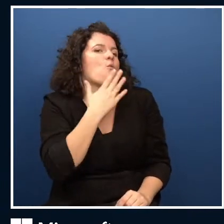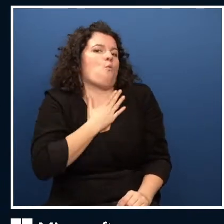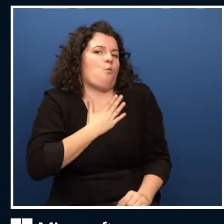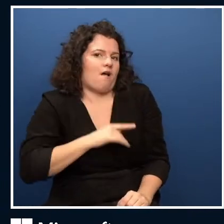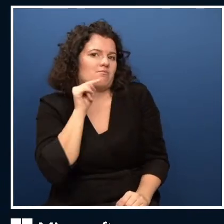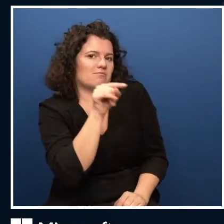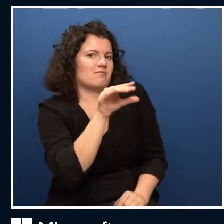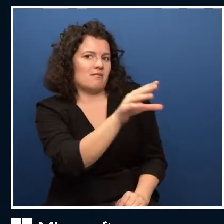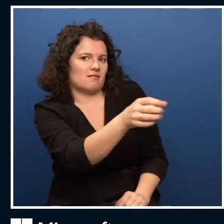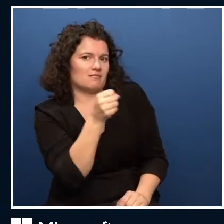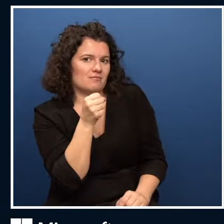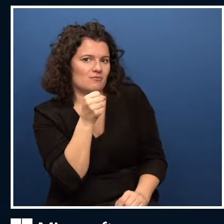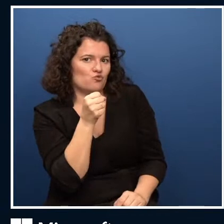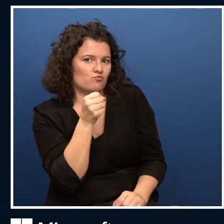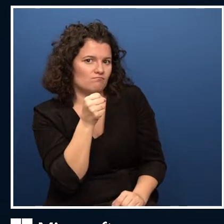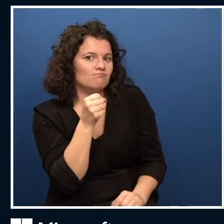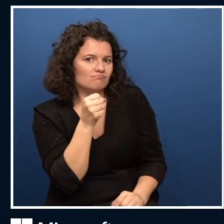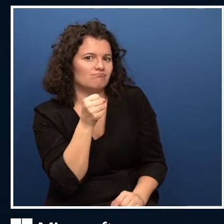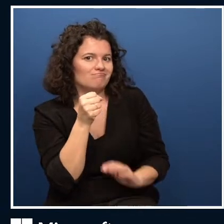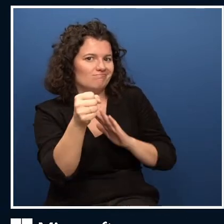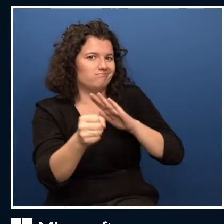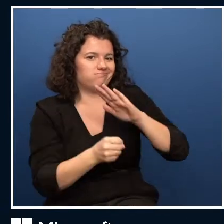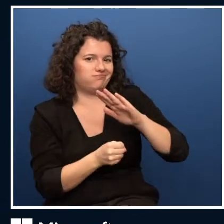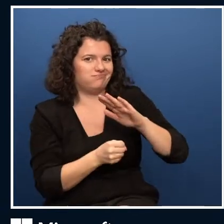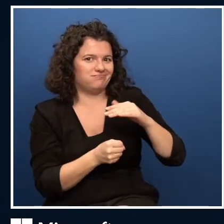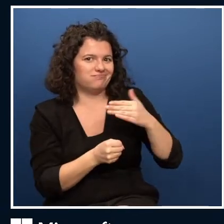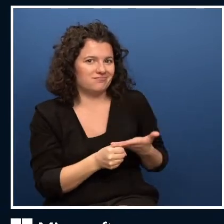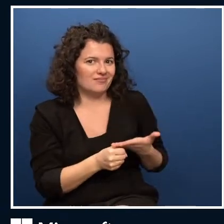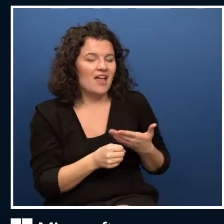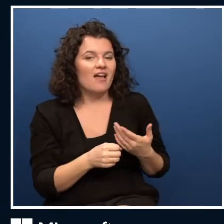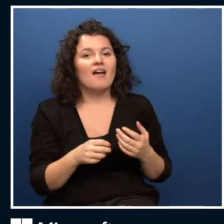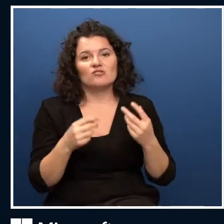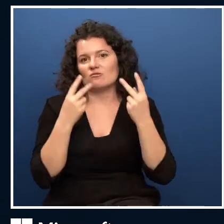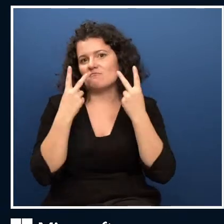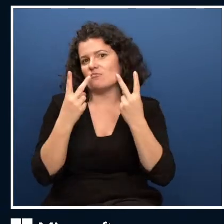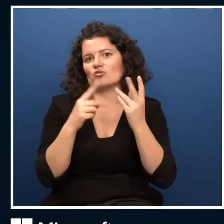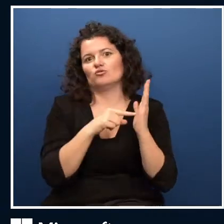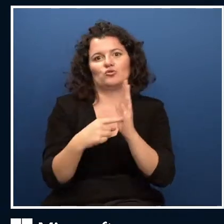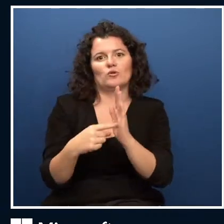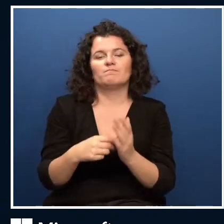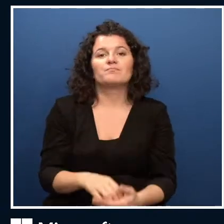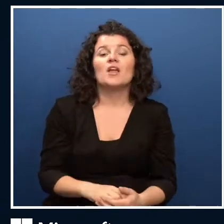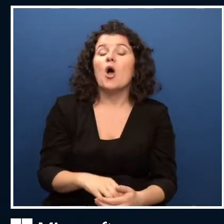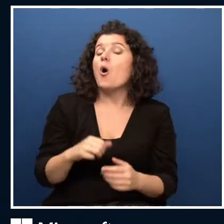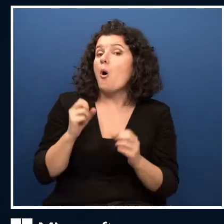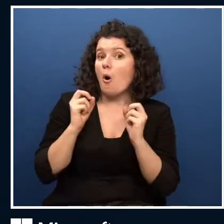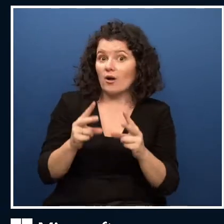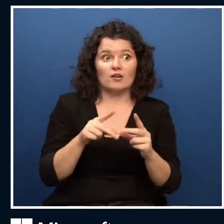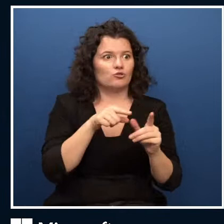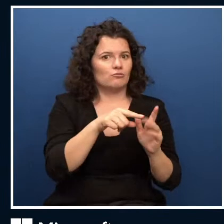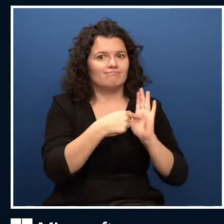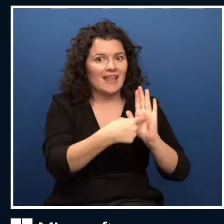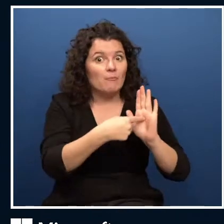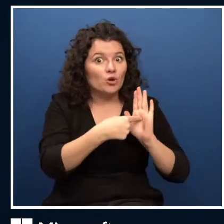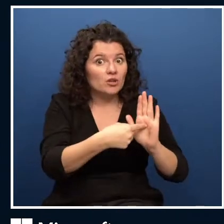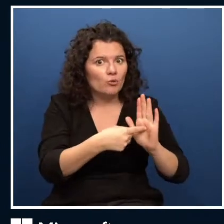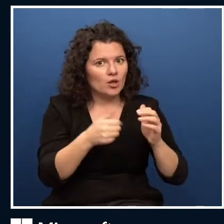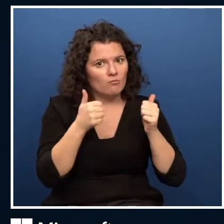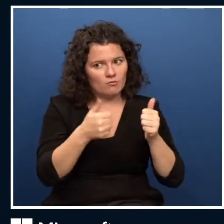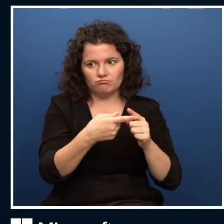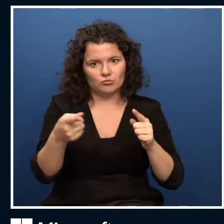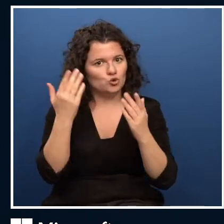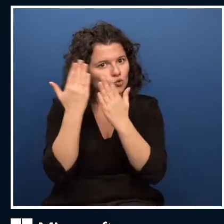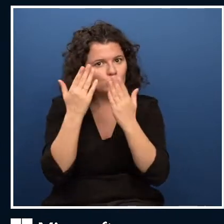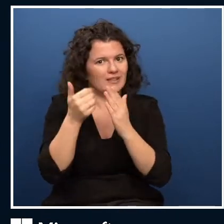experiences in the courses, what sort of extra things do you advise students to do? Yeah, so what we try to do is we sometimes